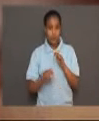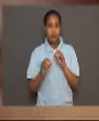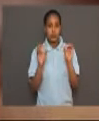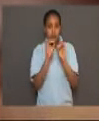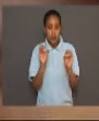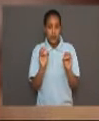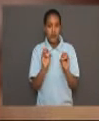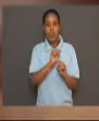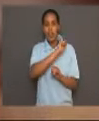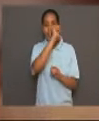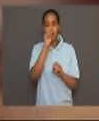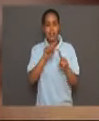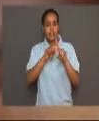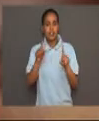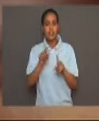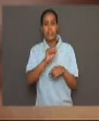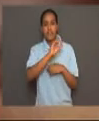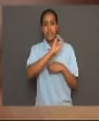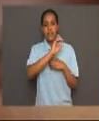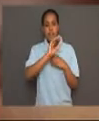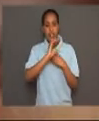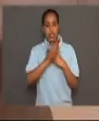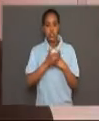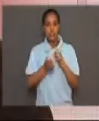without any distinct phase change.